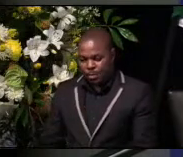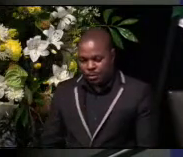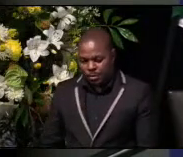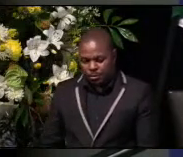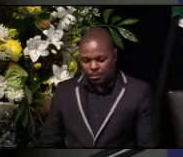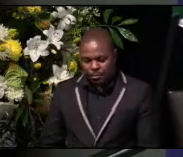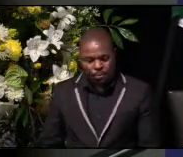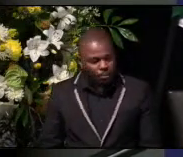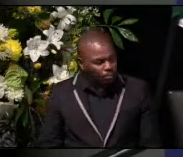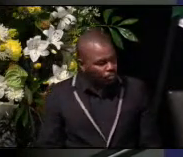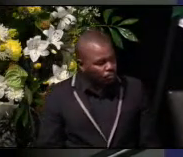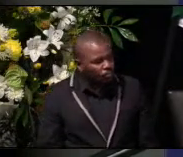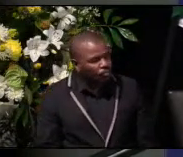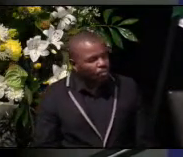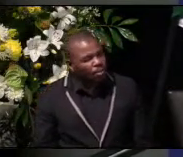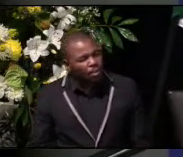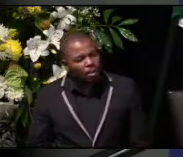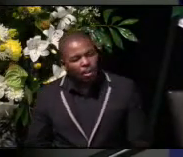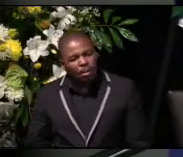the